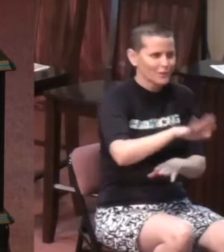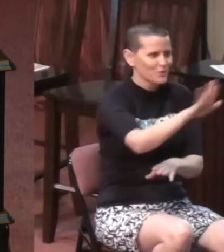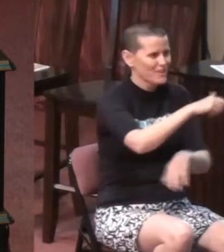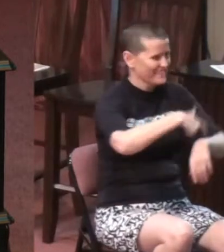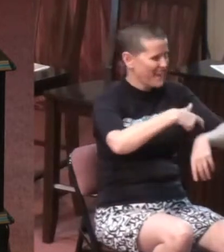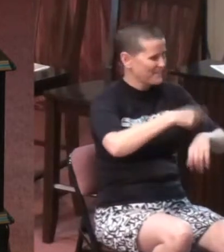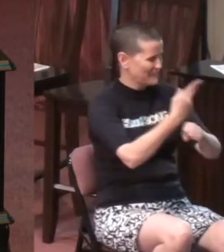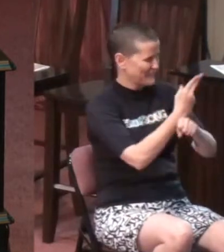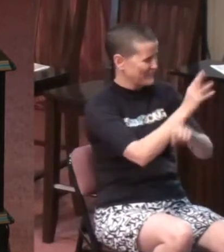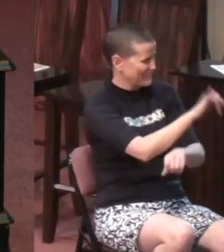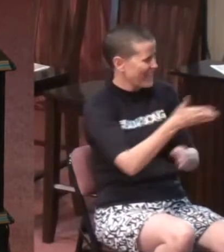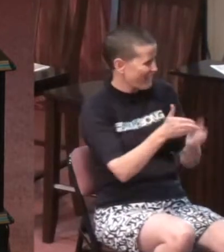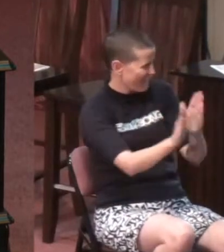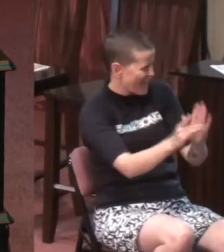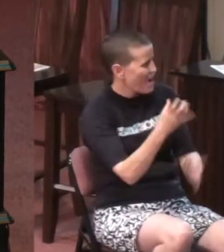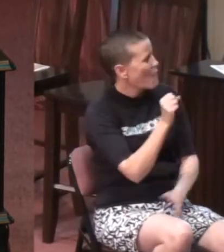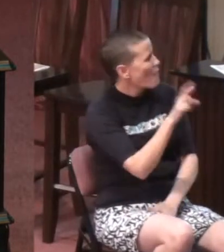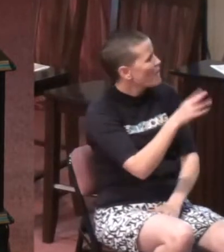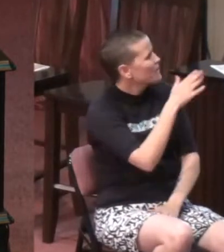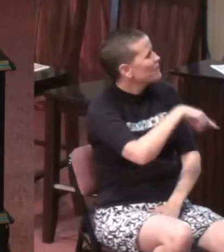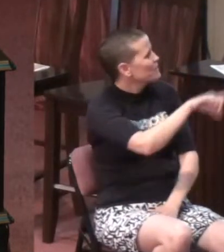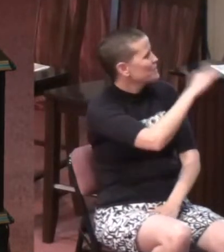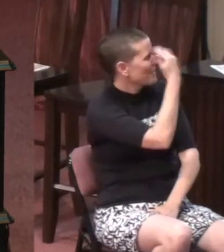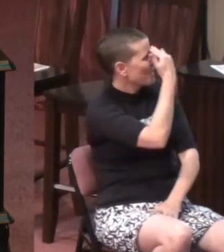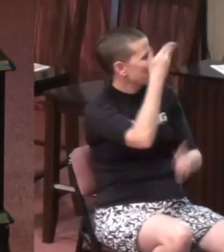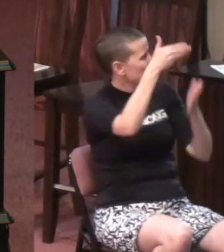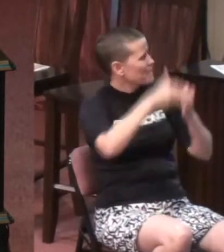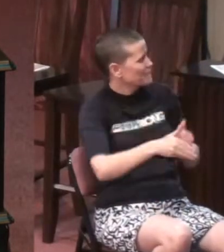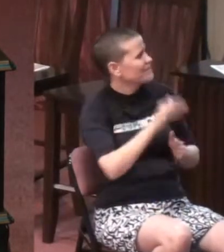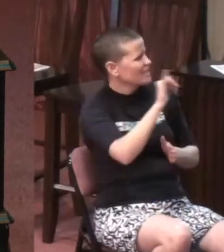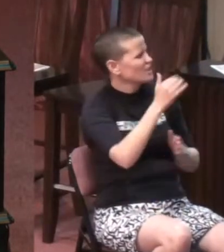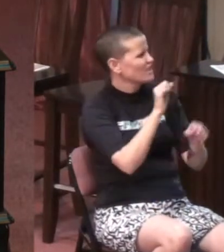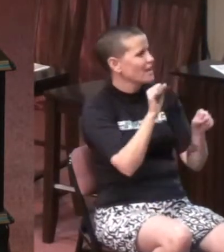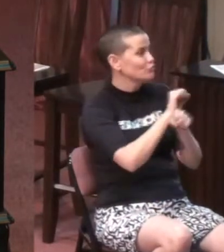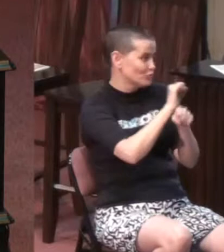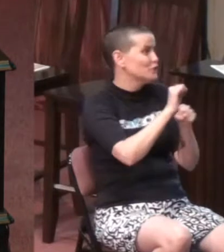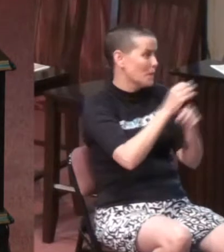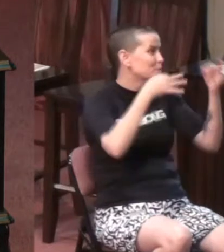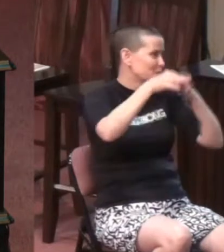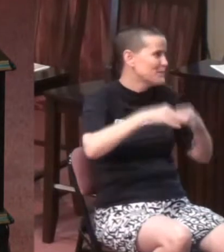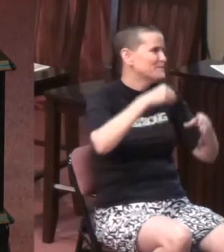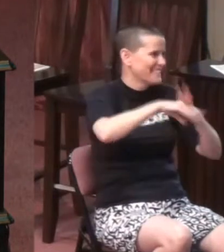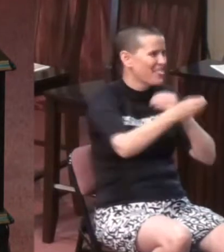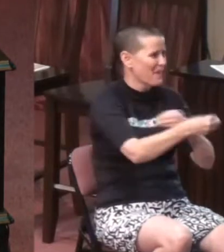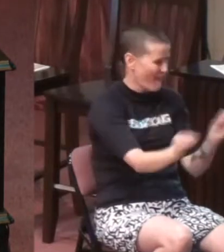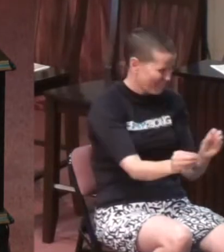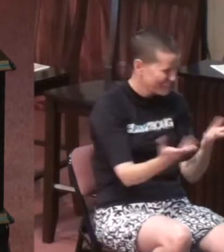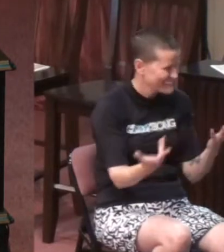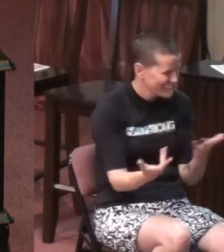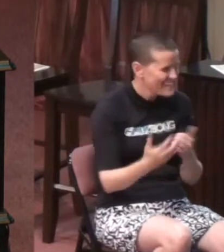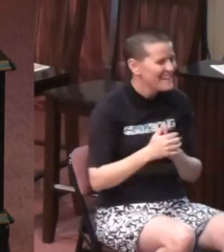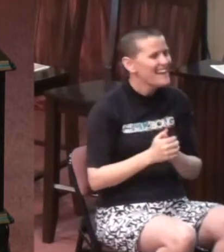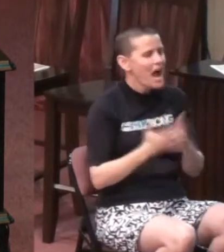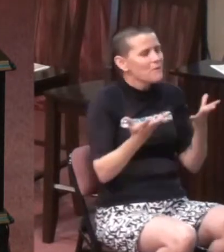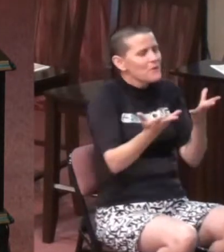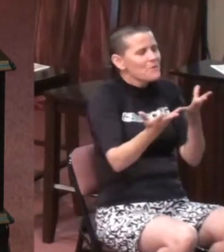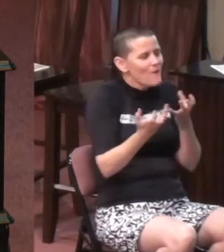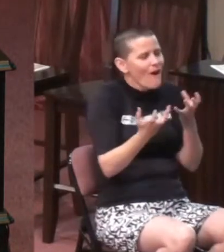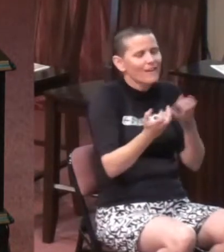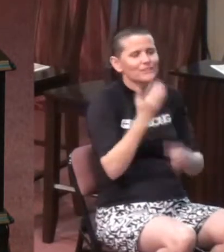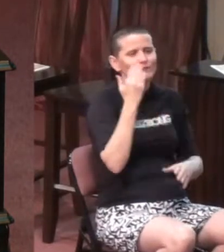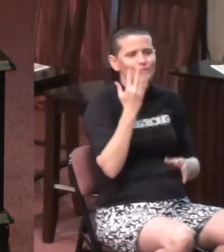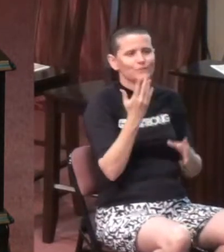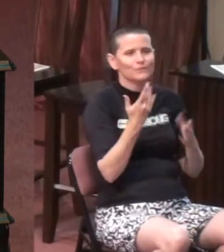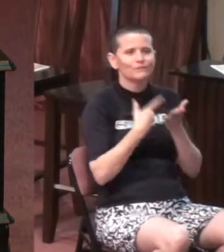way, or if you know somebody like that, let us know. There's a job description in the office, and we would love to talk with them or to